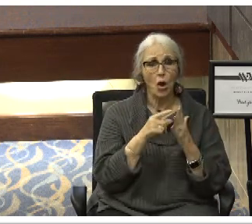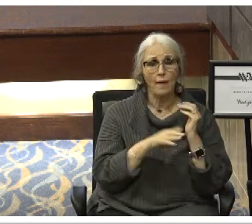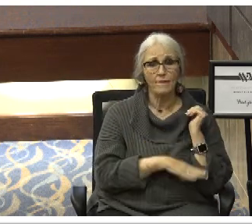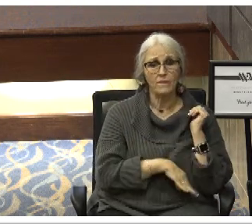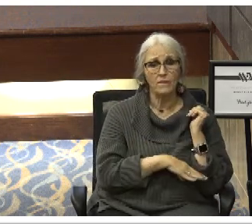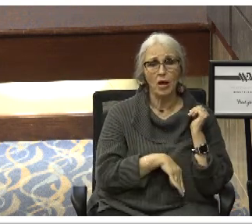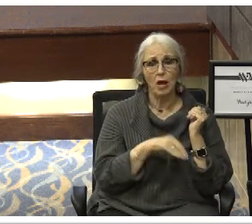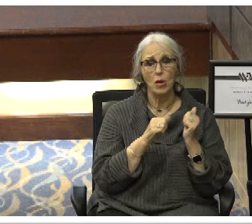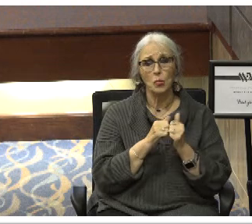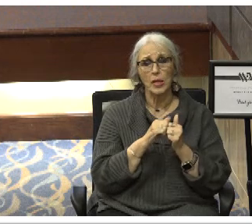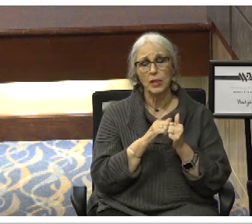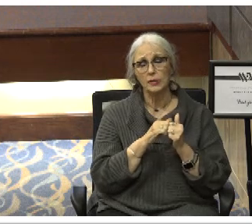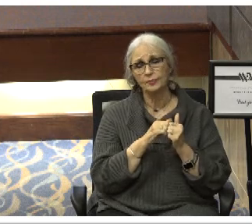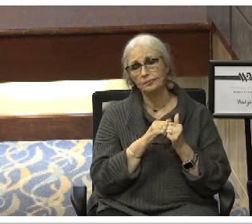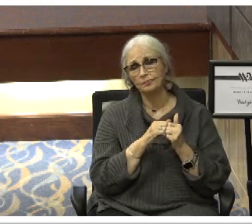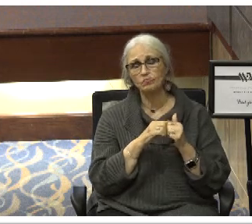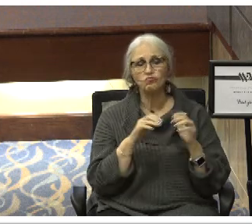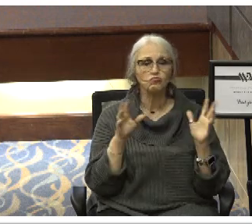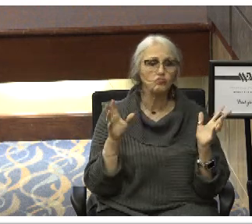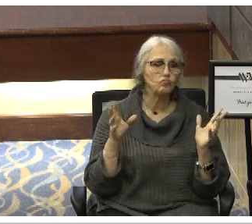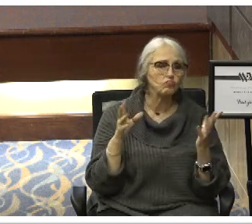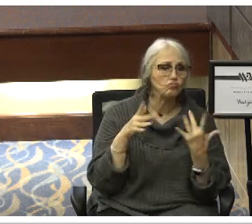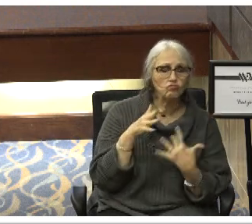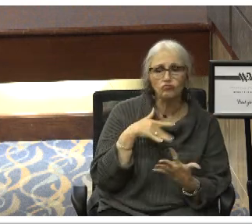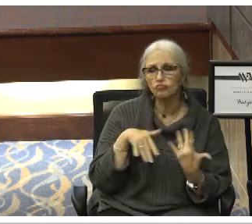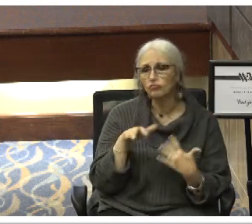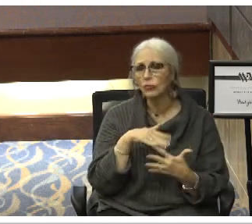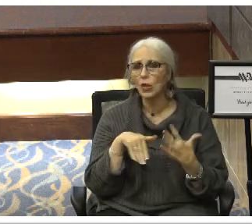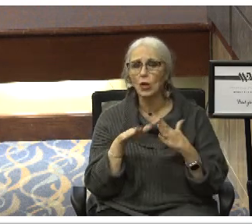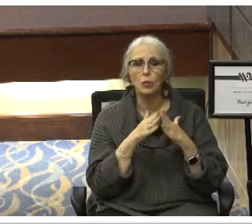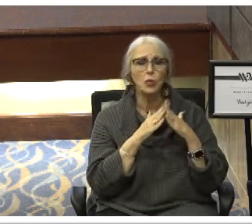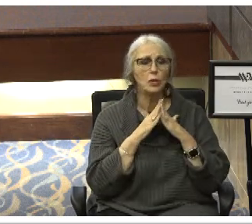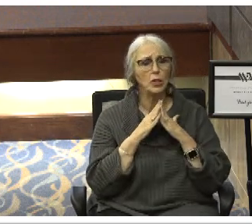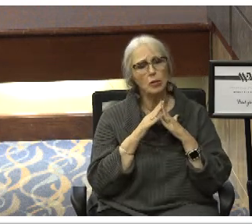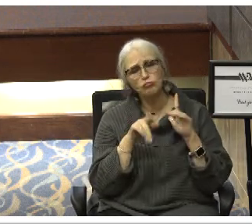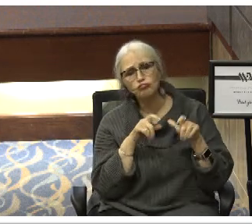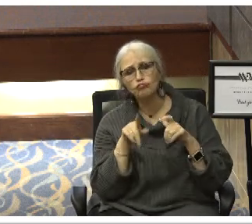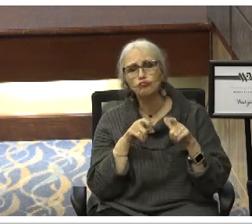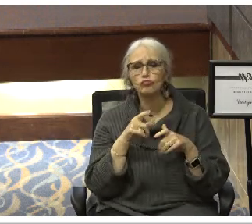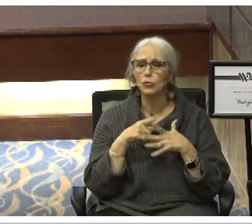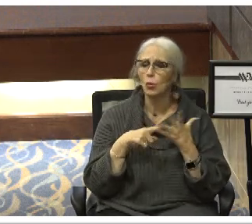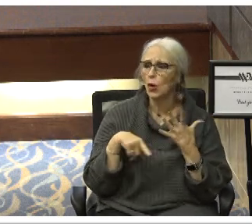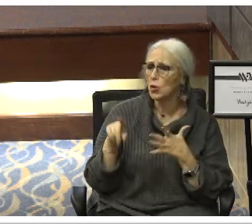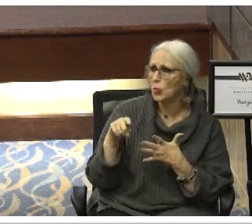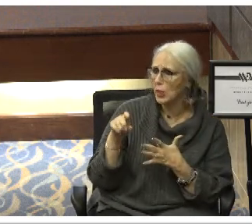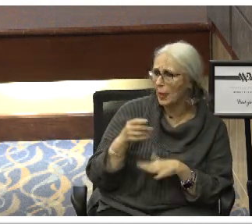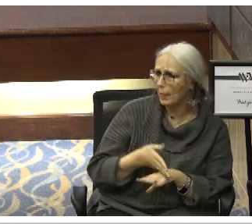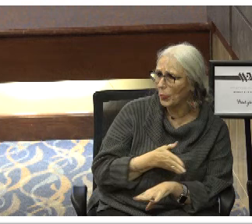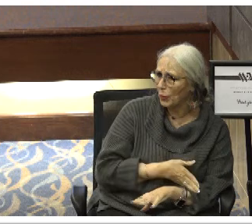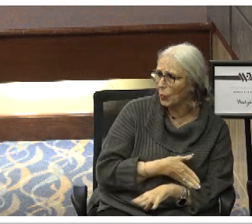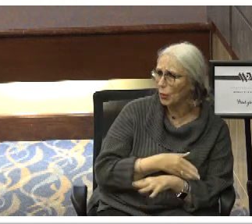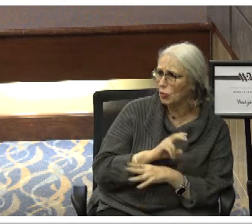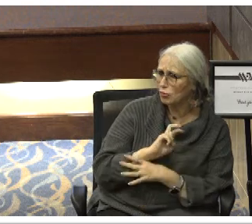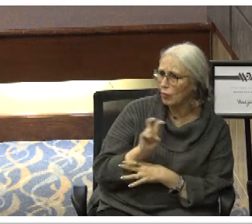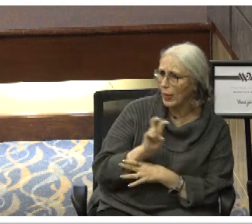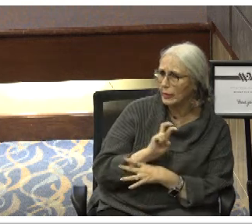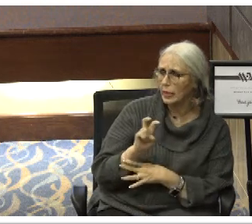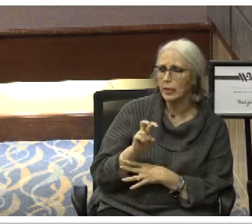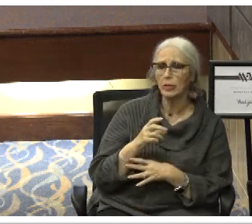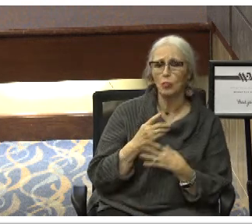with engaging with the community, asking them really what they need and want from transit. That was phase one of the public engagement